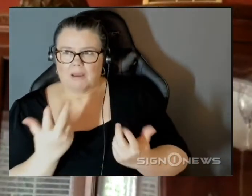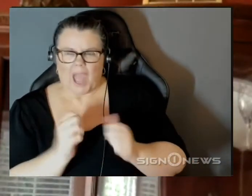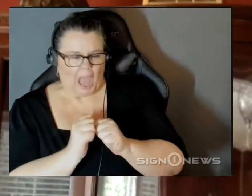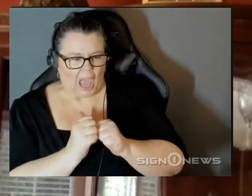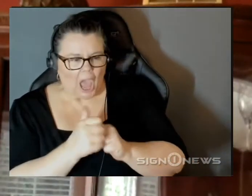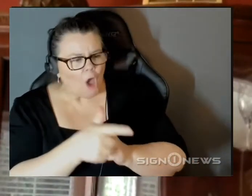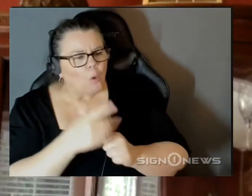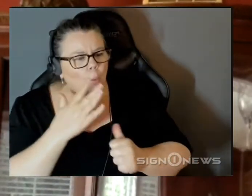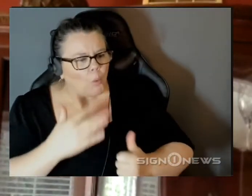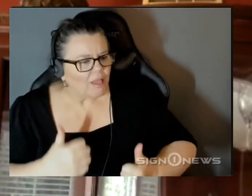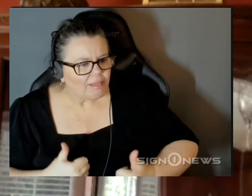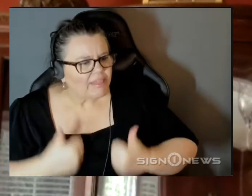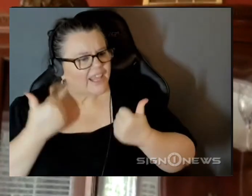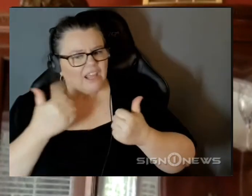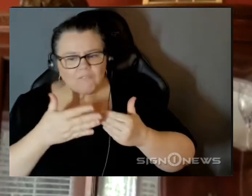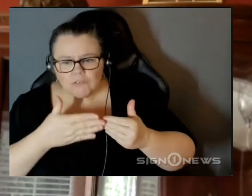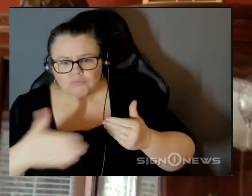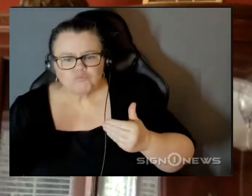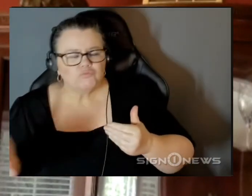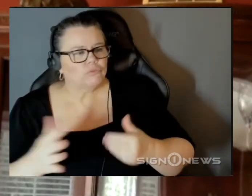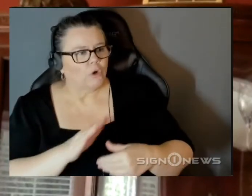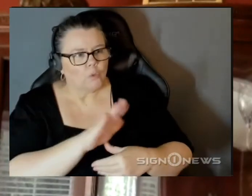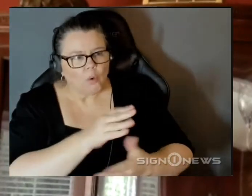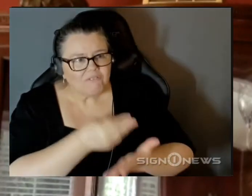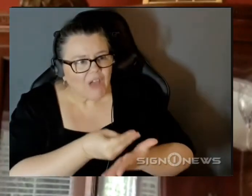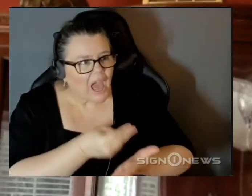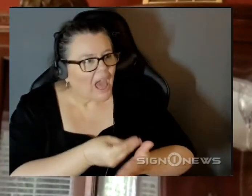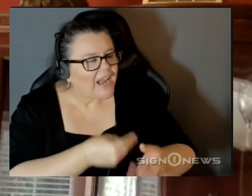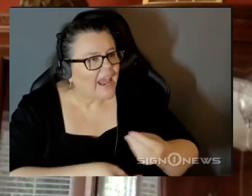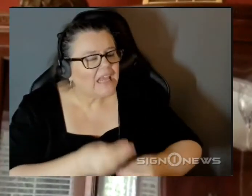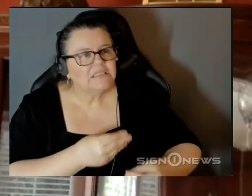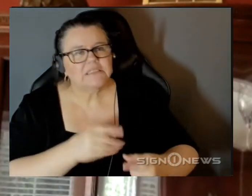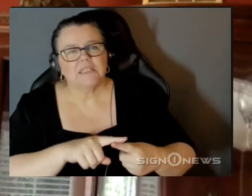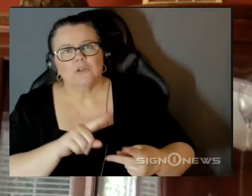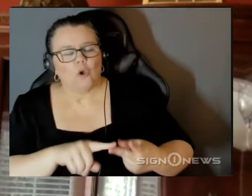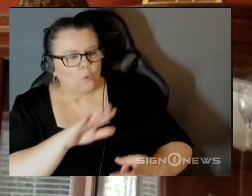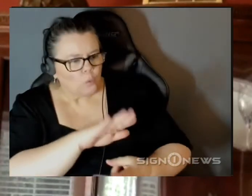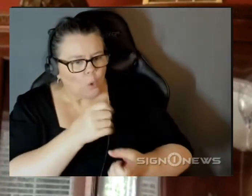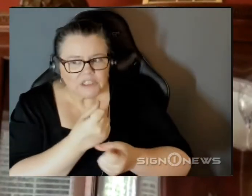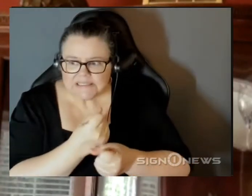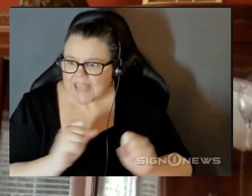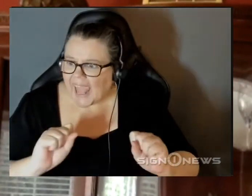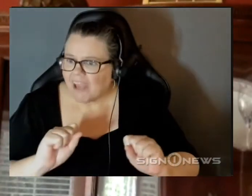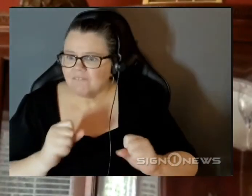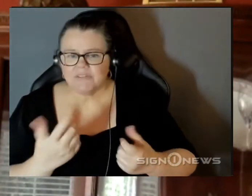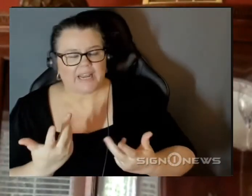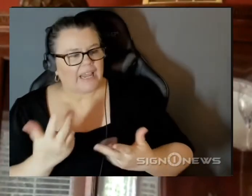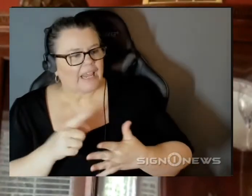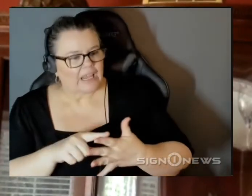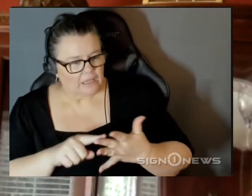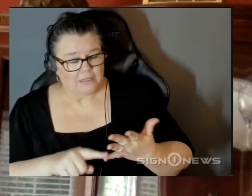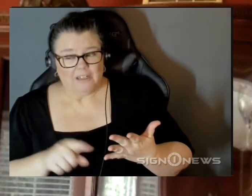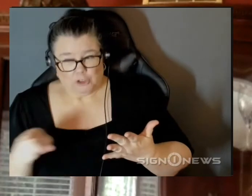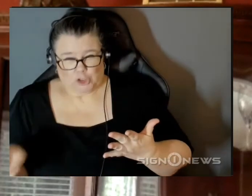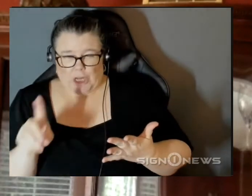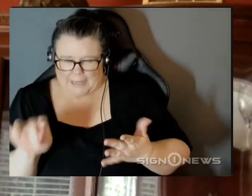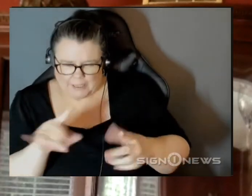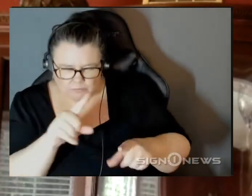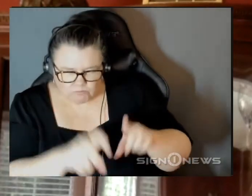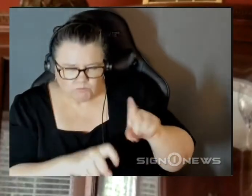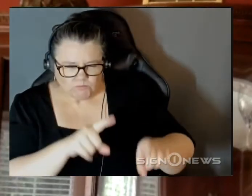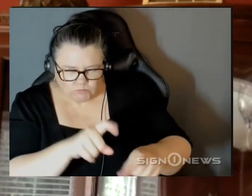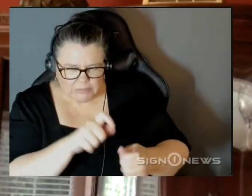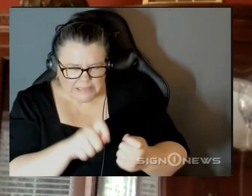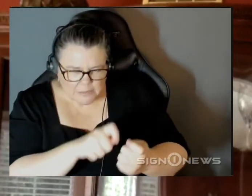considering your finances, your safety. How are you going to live without a guardian? And she asked him very specific questions. And so John was interested